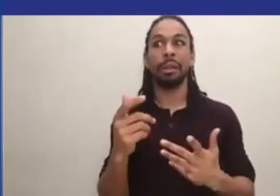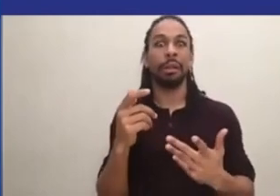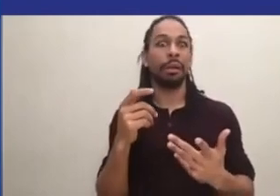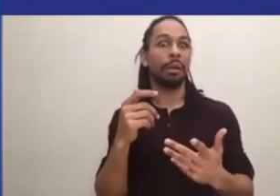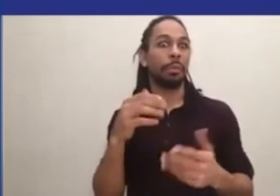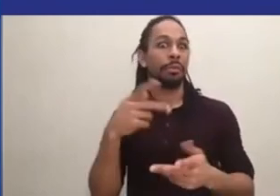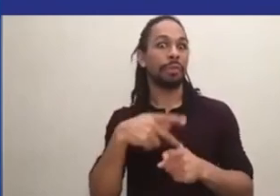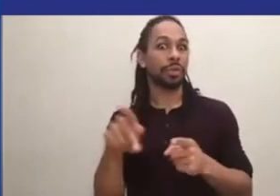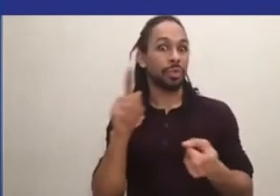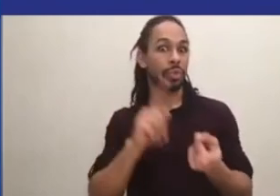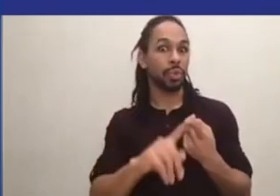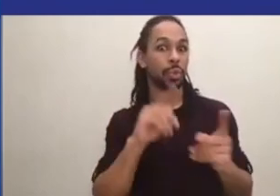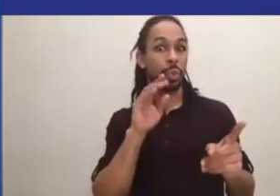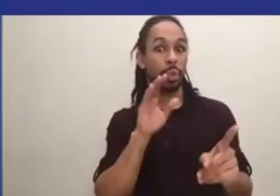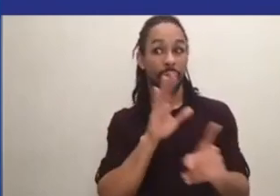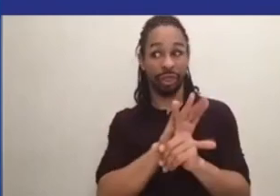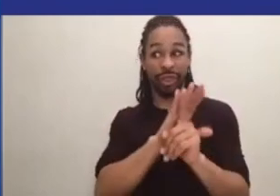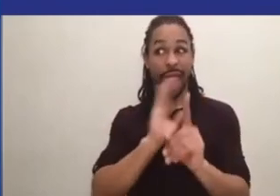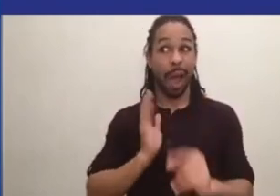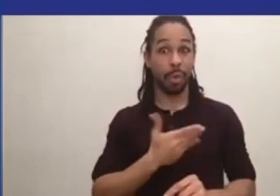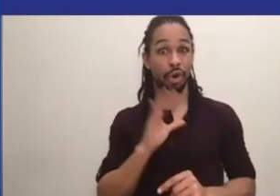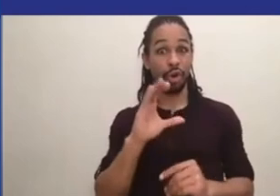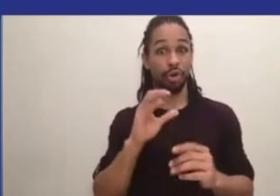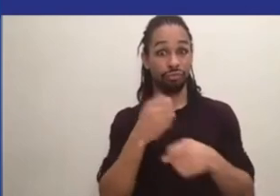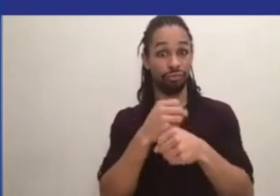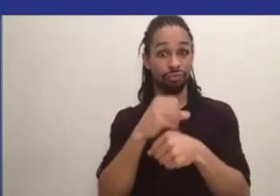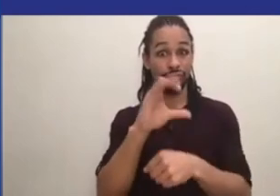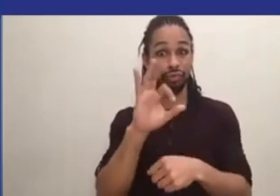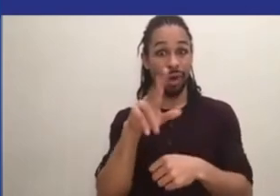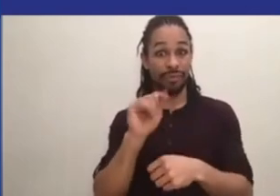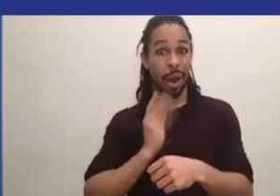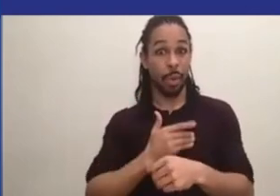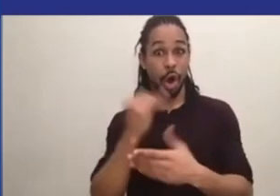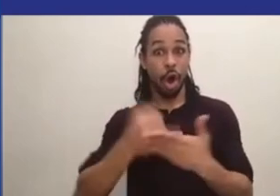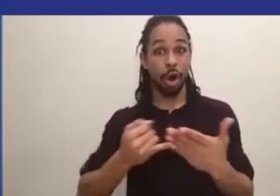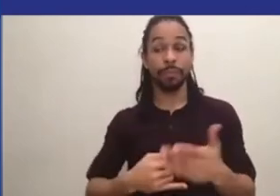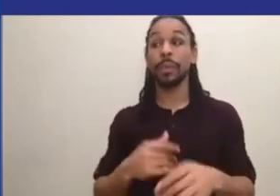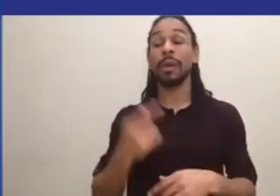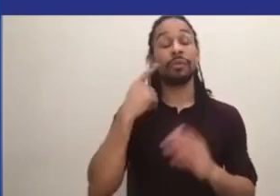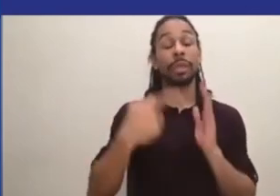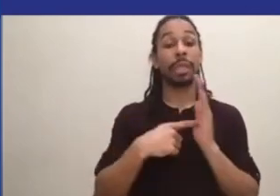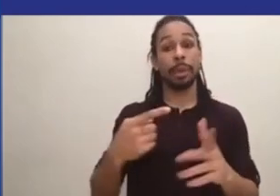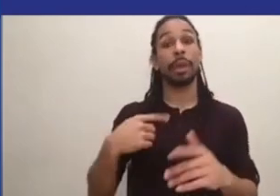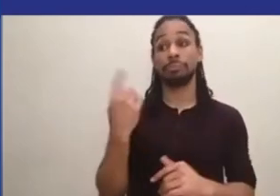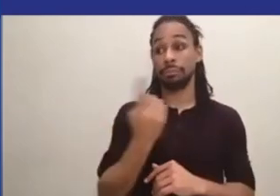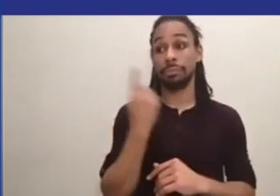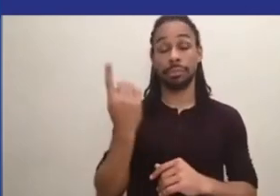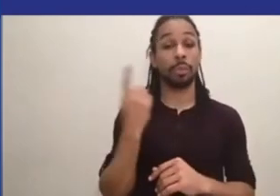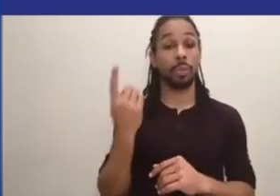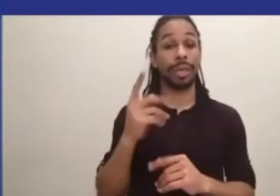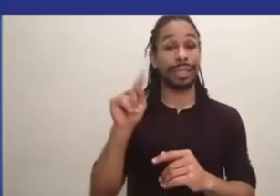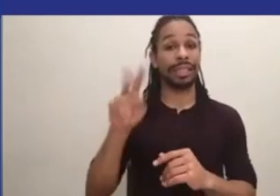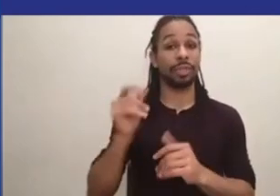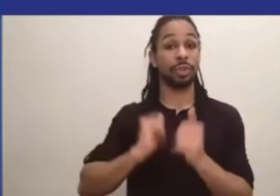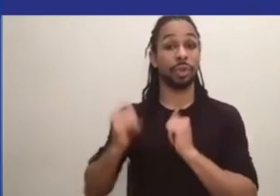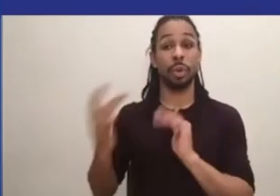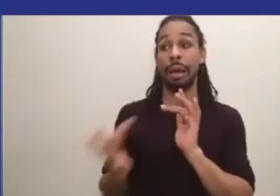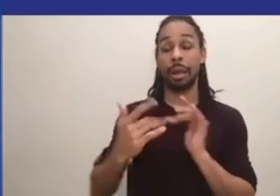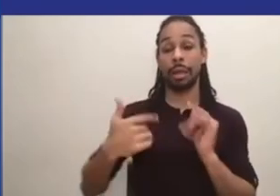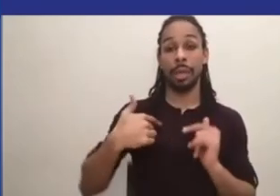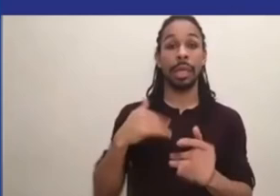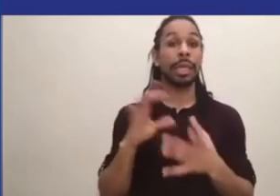I let them go. I'll give you a quick example. I was contacted by a TV show, won't mention the name. Please submit your